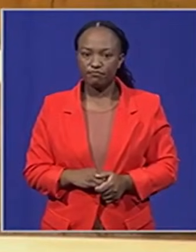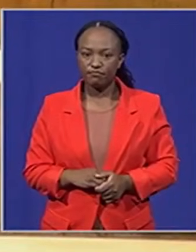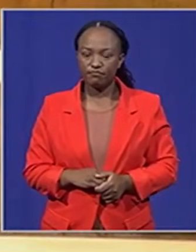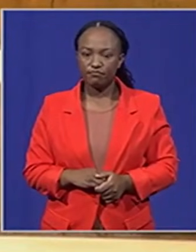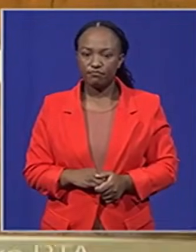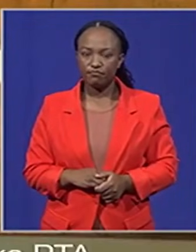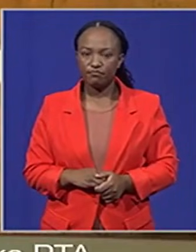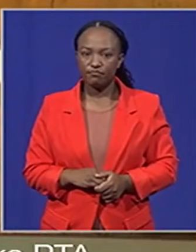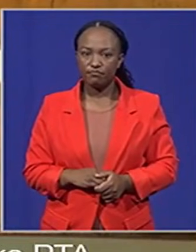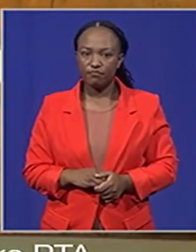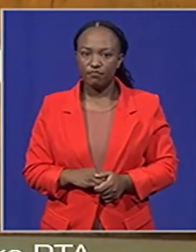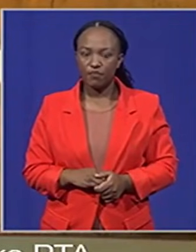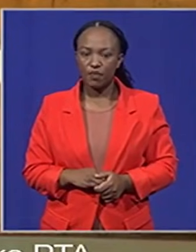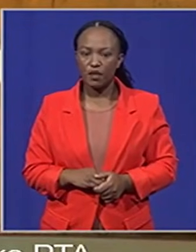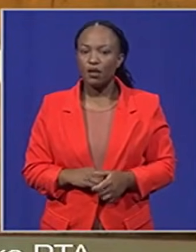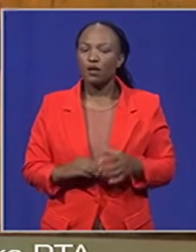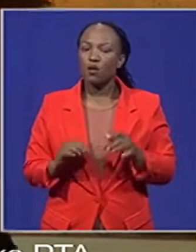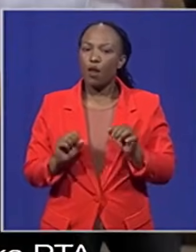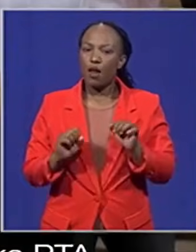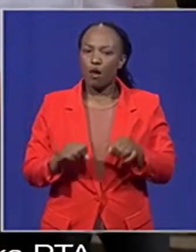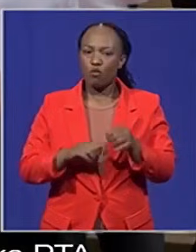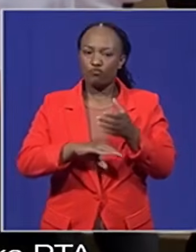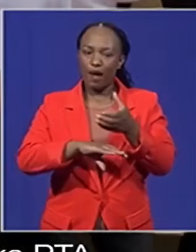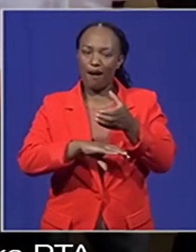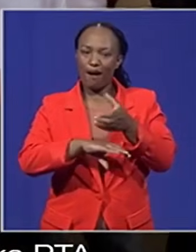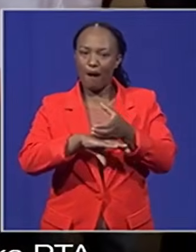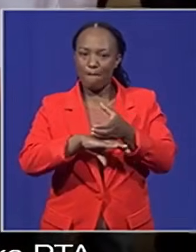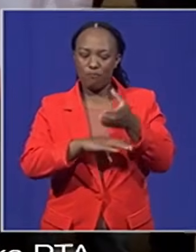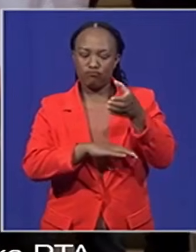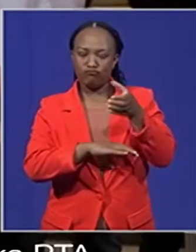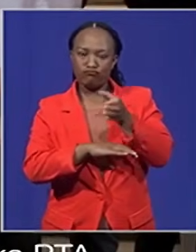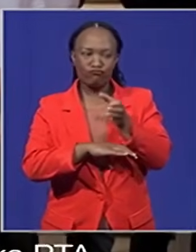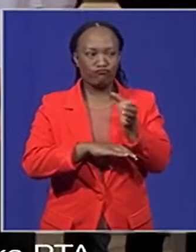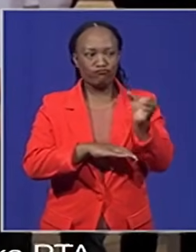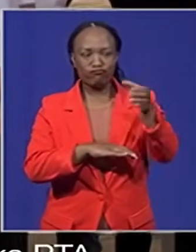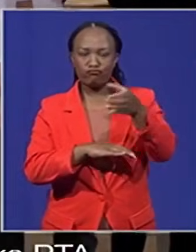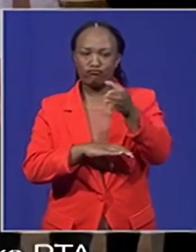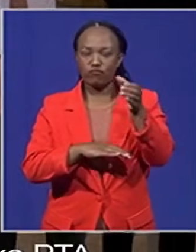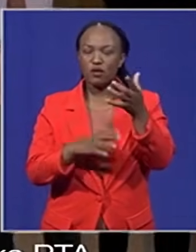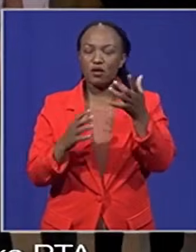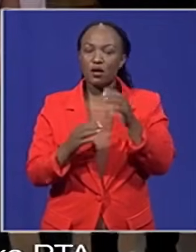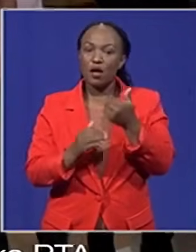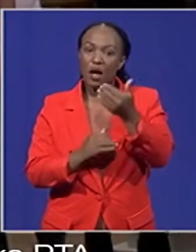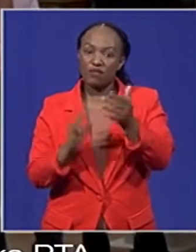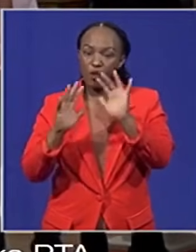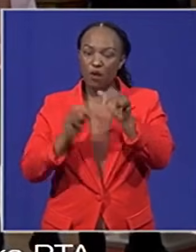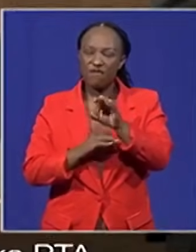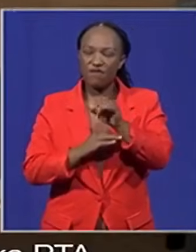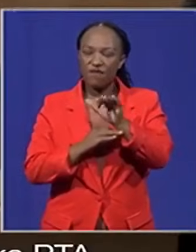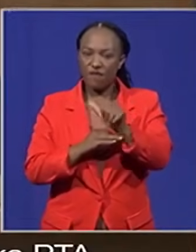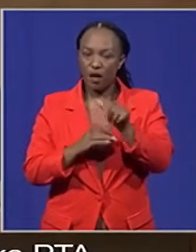We will allow it to go for a while, and then after the FIFA World Cup, the boys are going to bring it